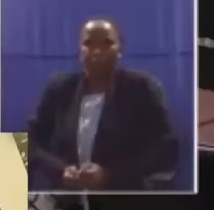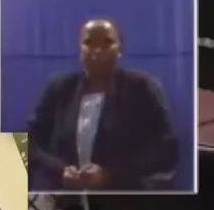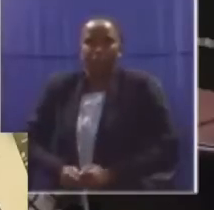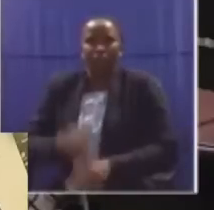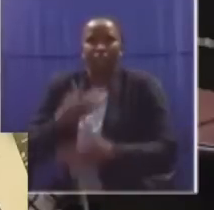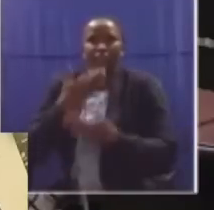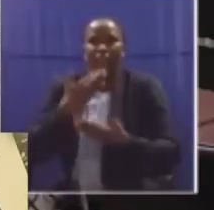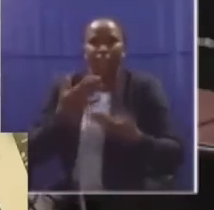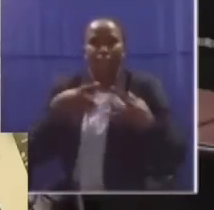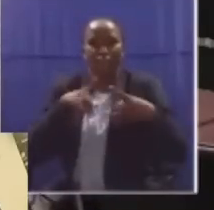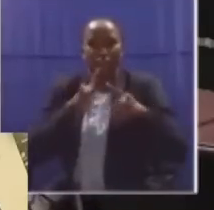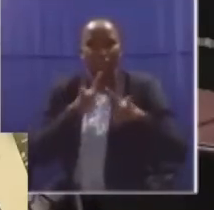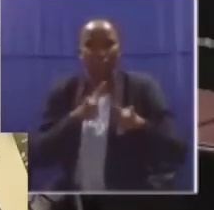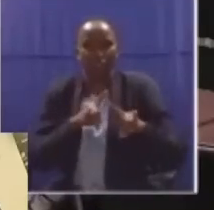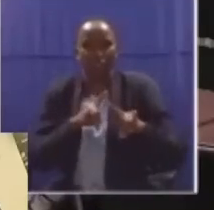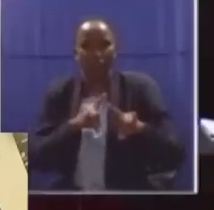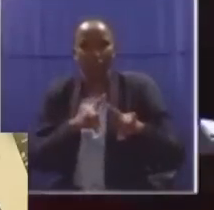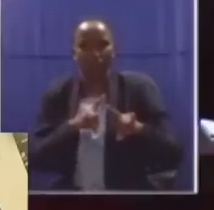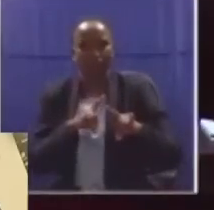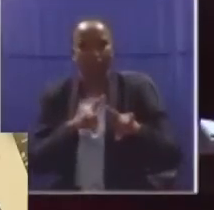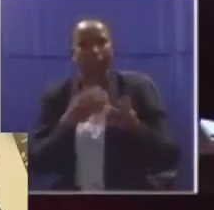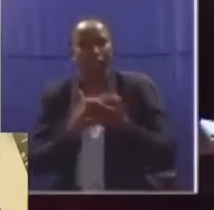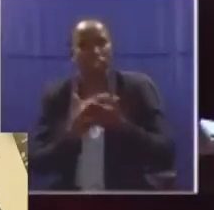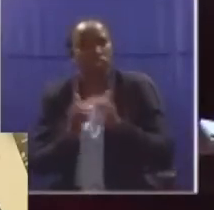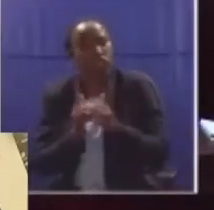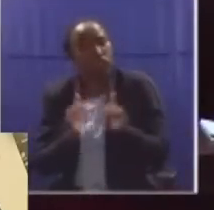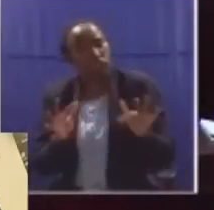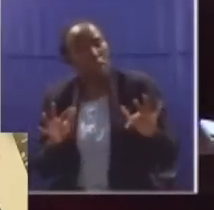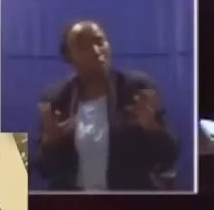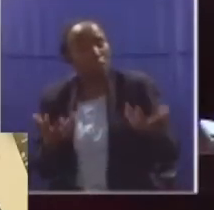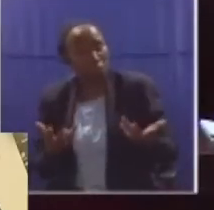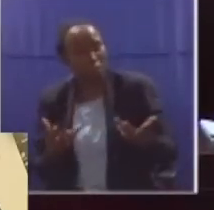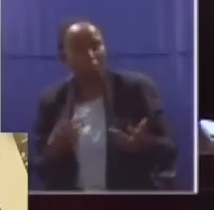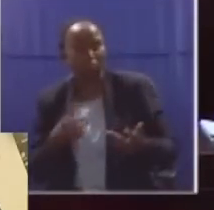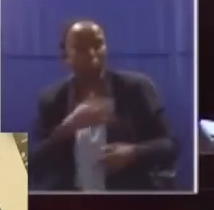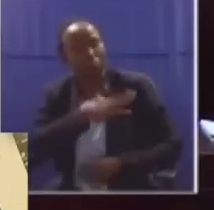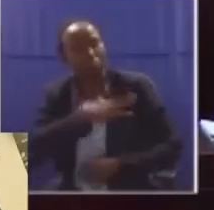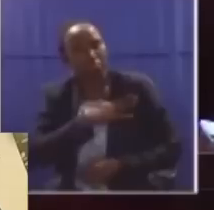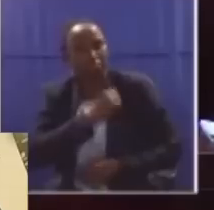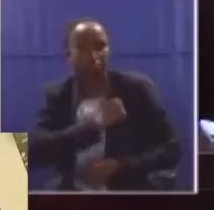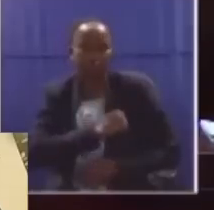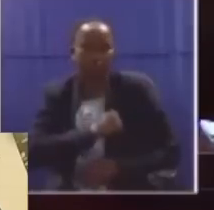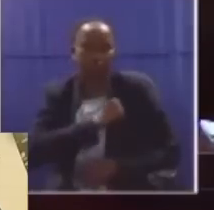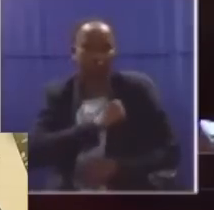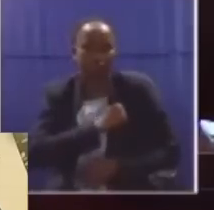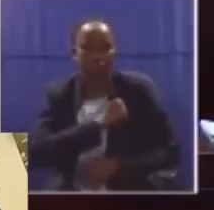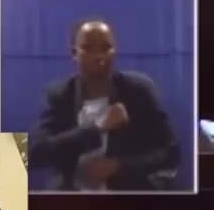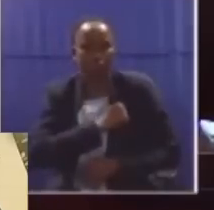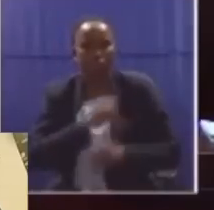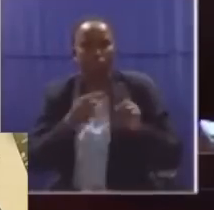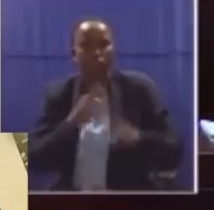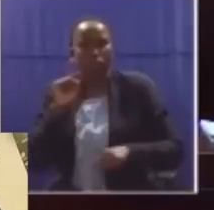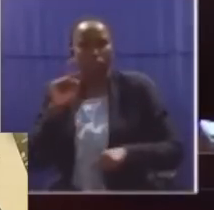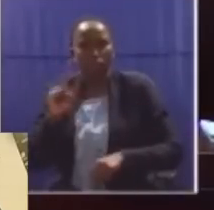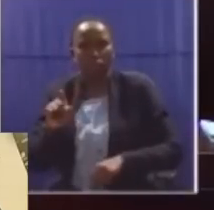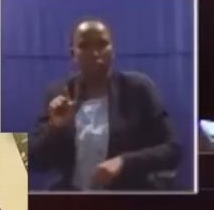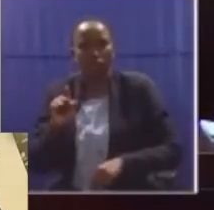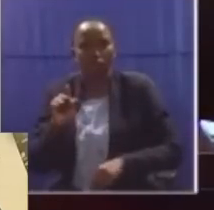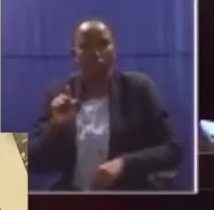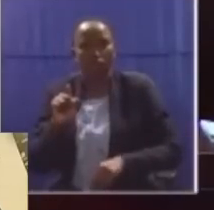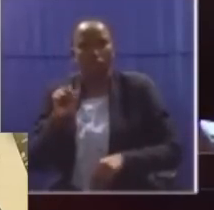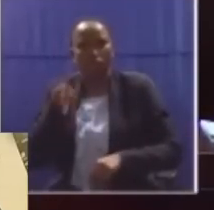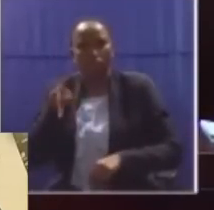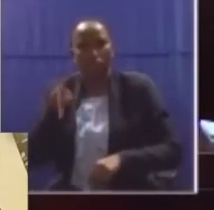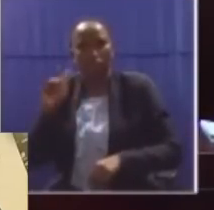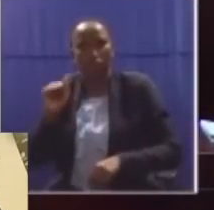Thank you, Chairperson. Allow me to begin by expressing my sincere condolences on behalf of the Democratic Alliance to all of the families who